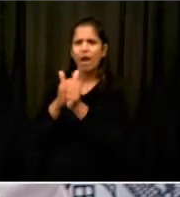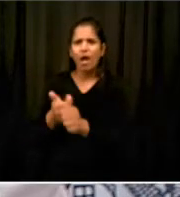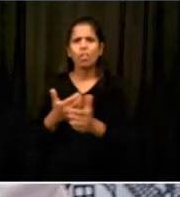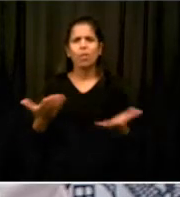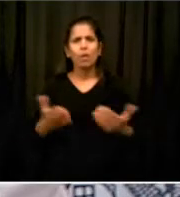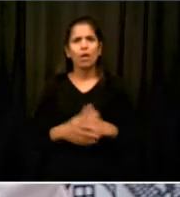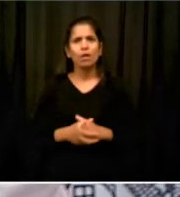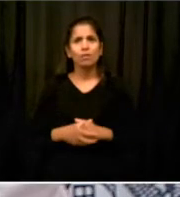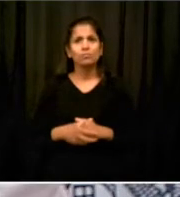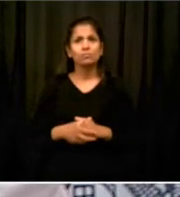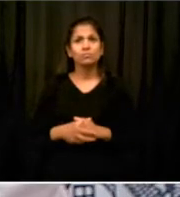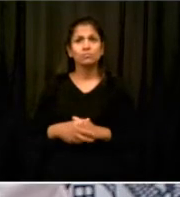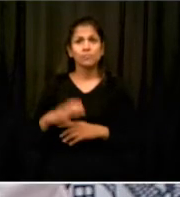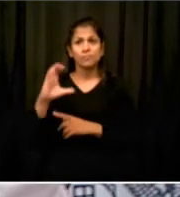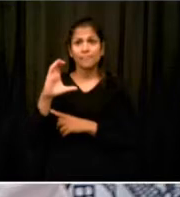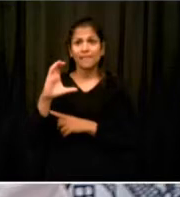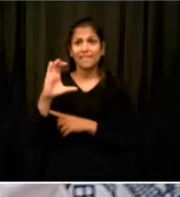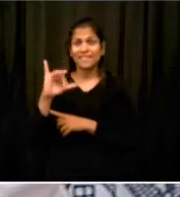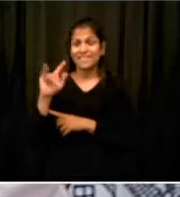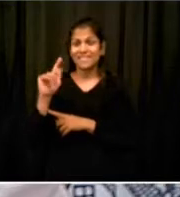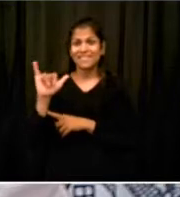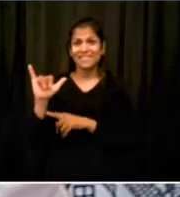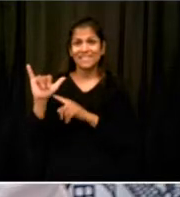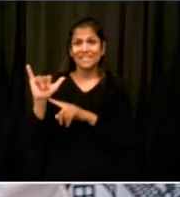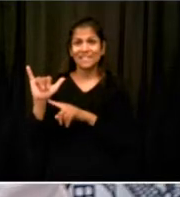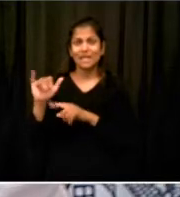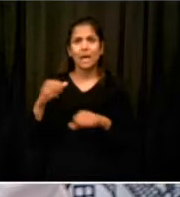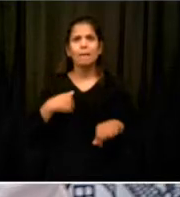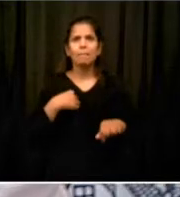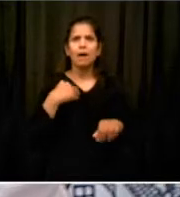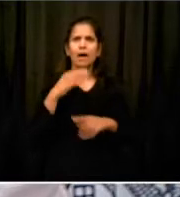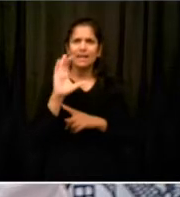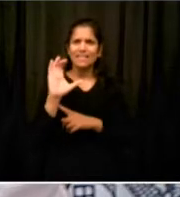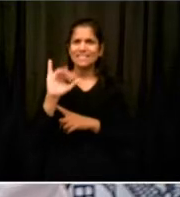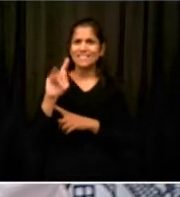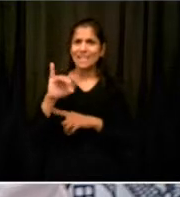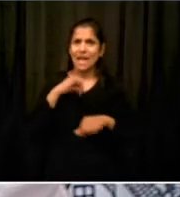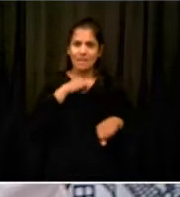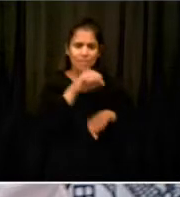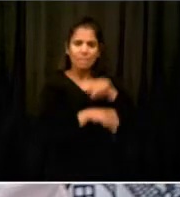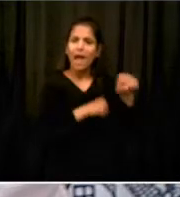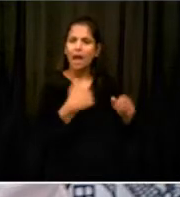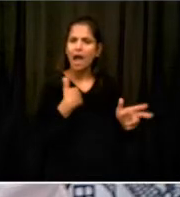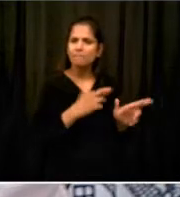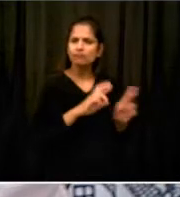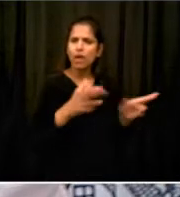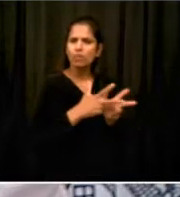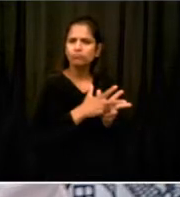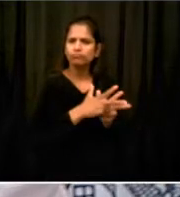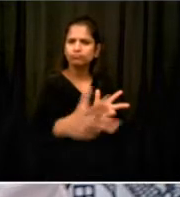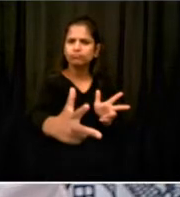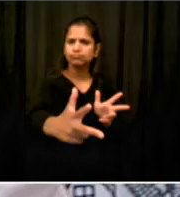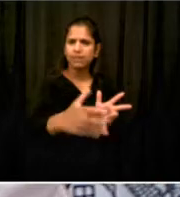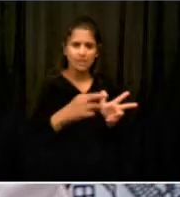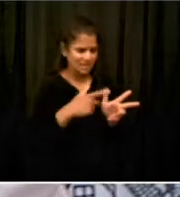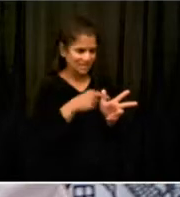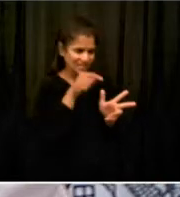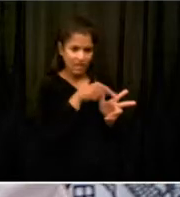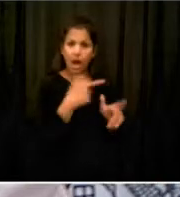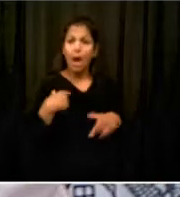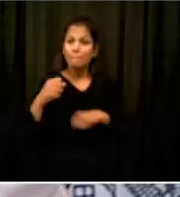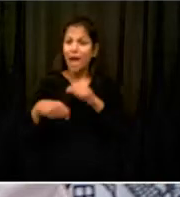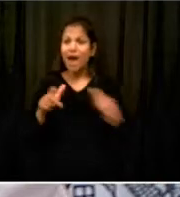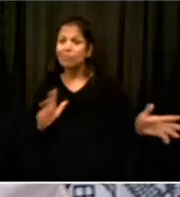Revels, you could just drop them off wherever you wanted. And I've seen them in bus lanes, you know, just on a curb.